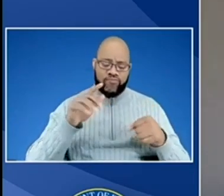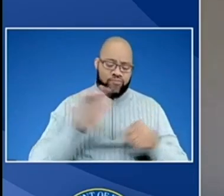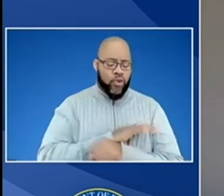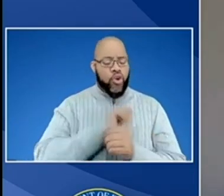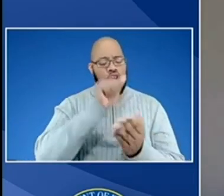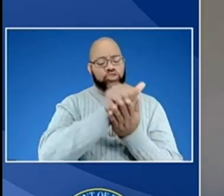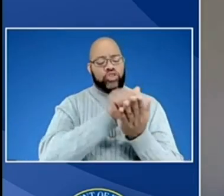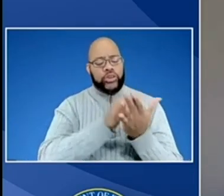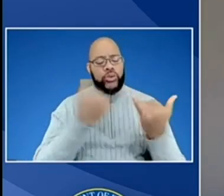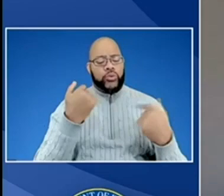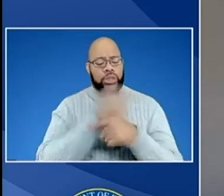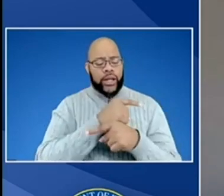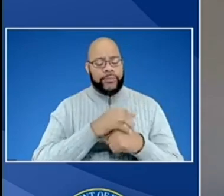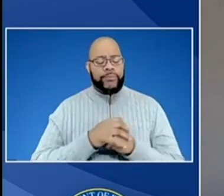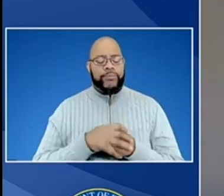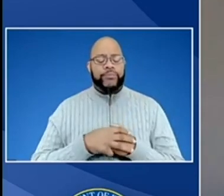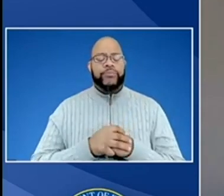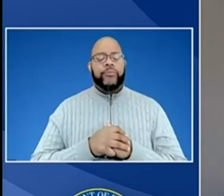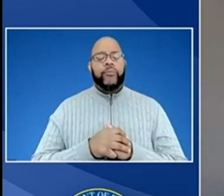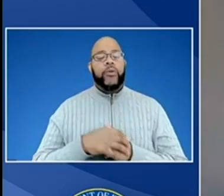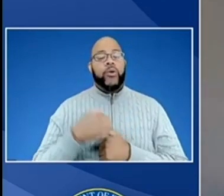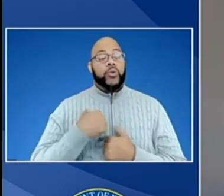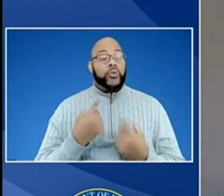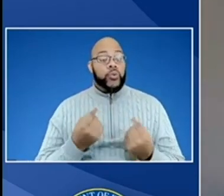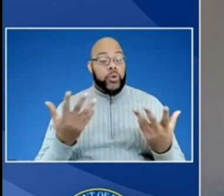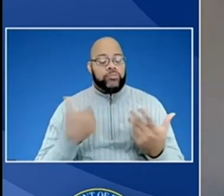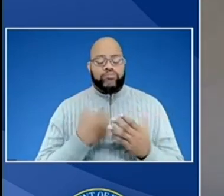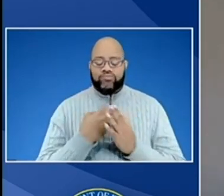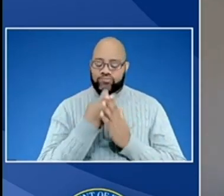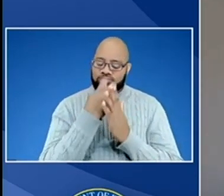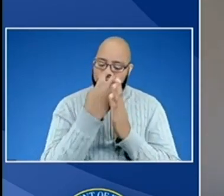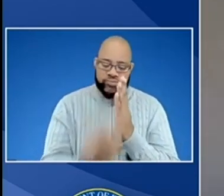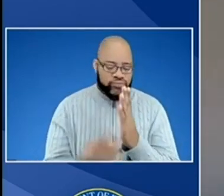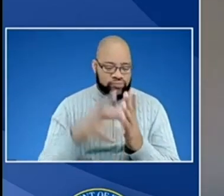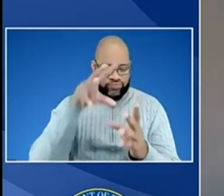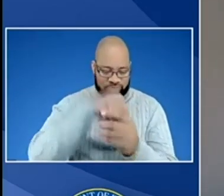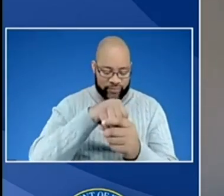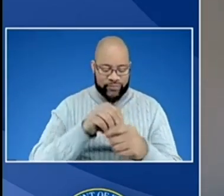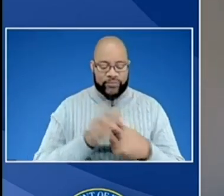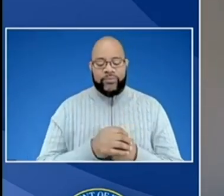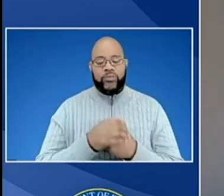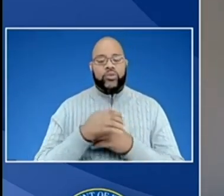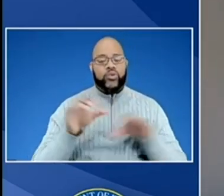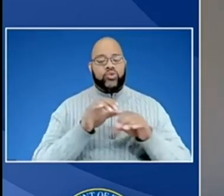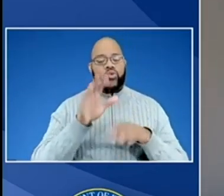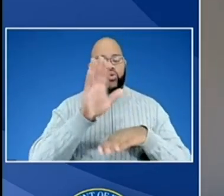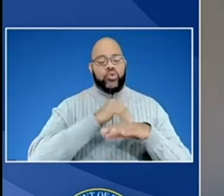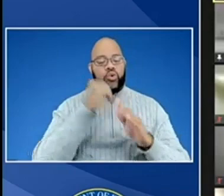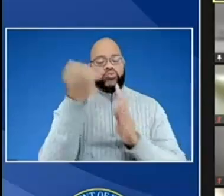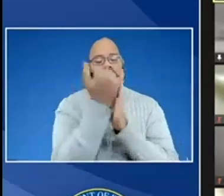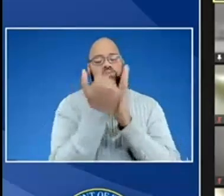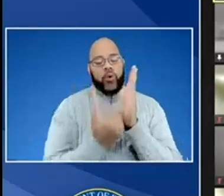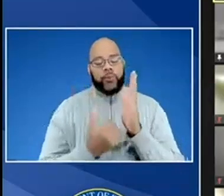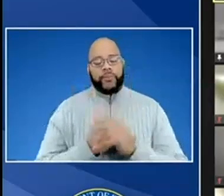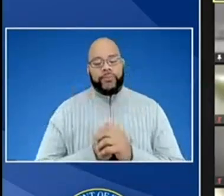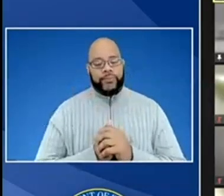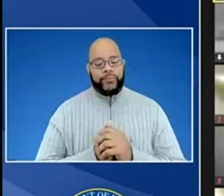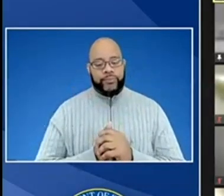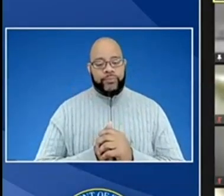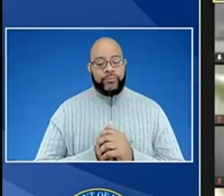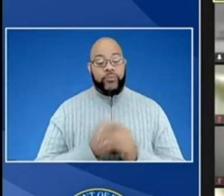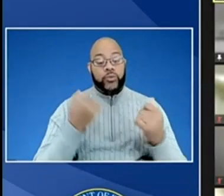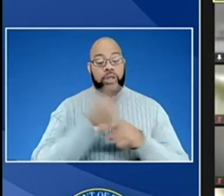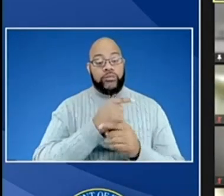today. I'm going to jump right into it and do roll call. In today's roll